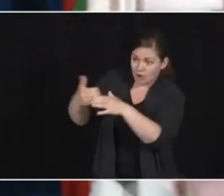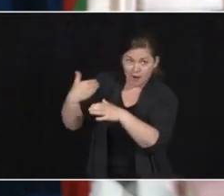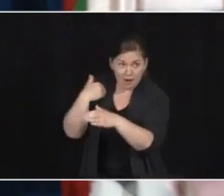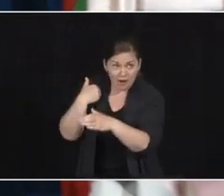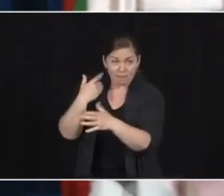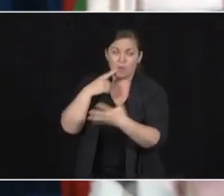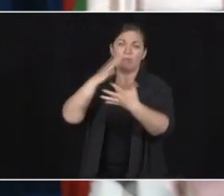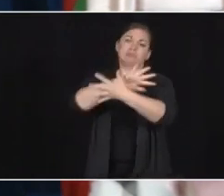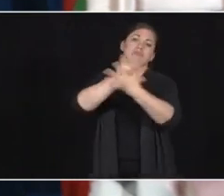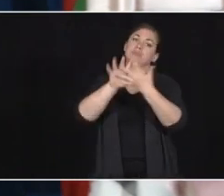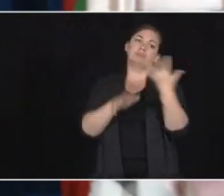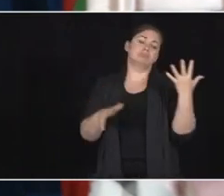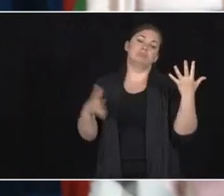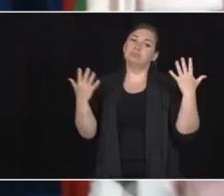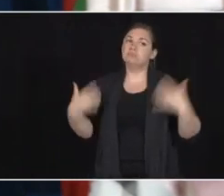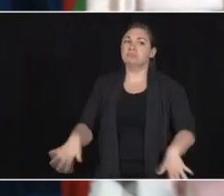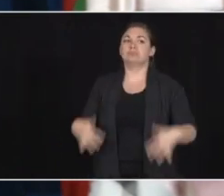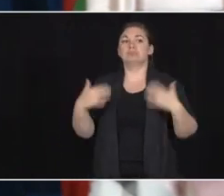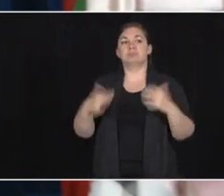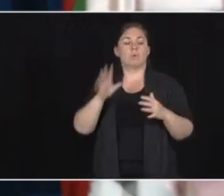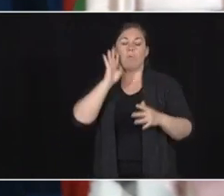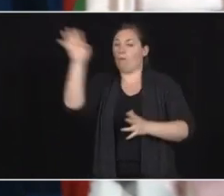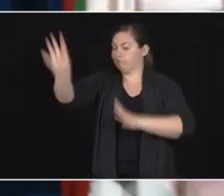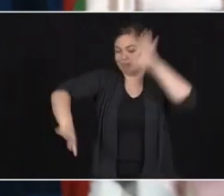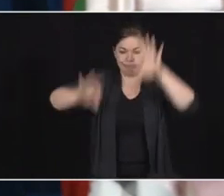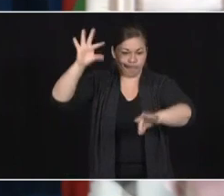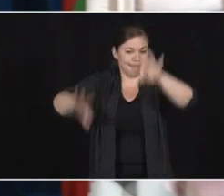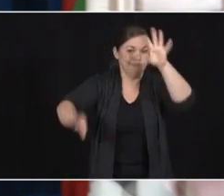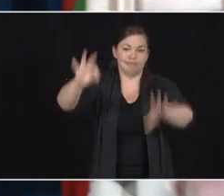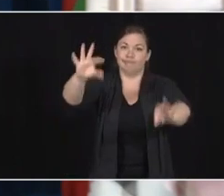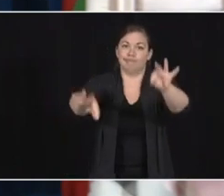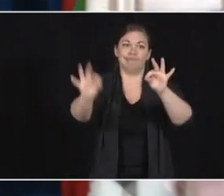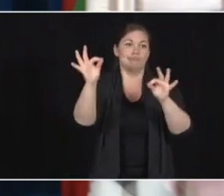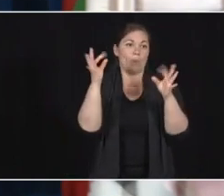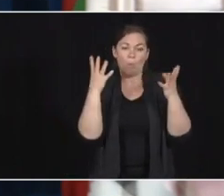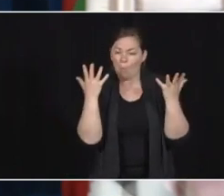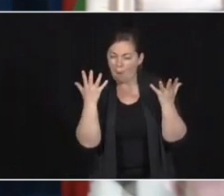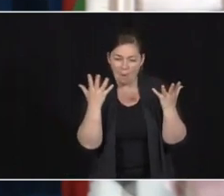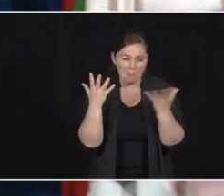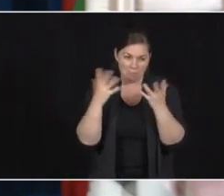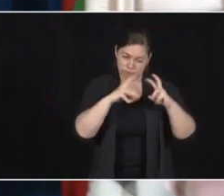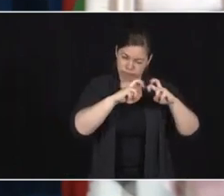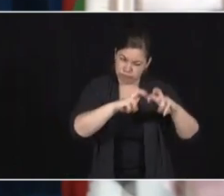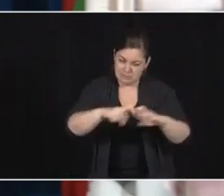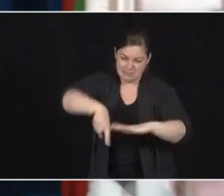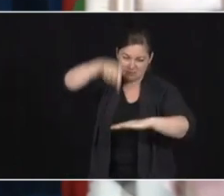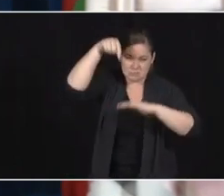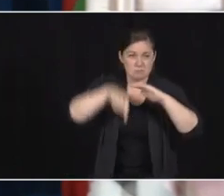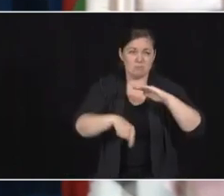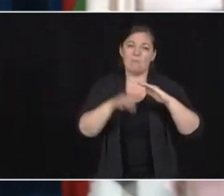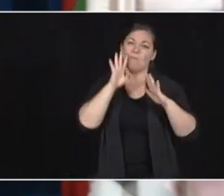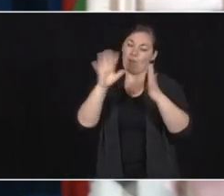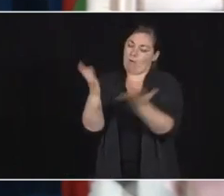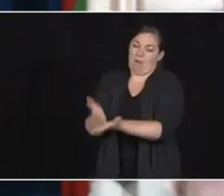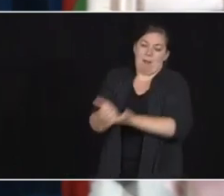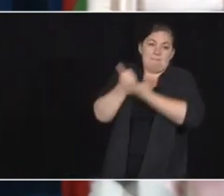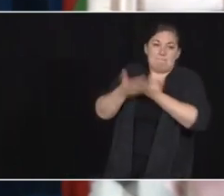there won't be a piece of dust on the floor that they aren't going to be inspecting. And I want that. I want that to happen.